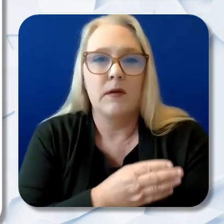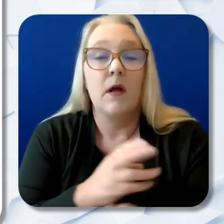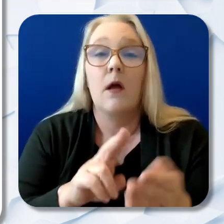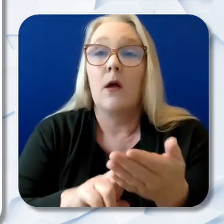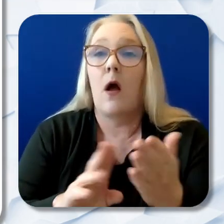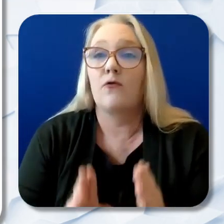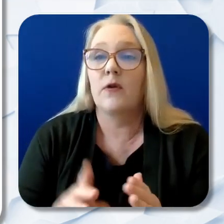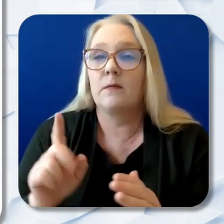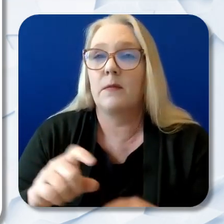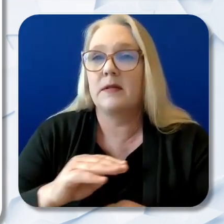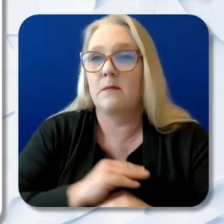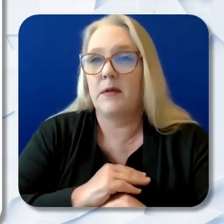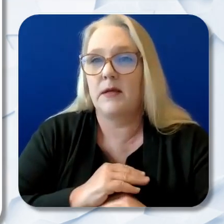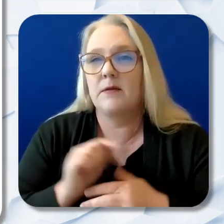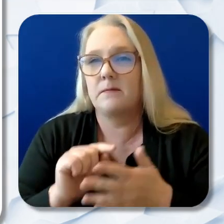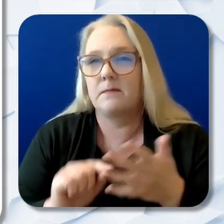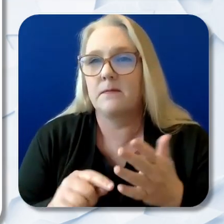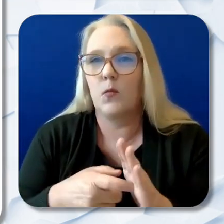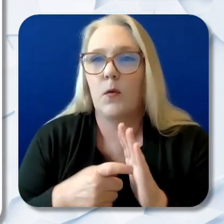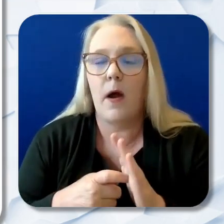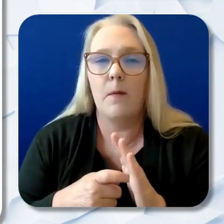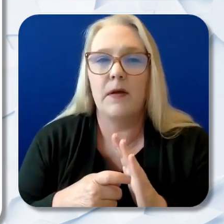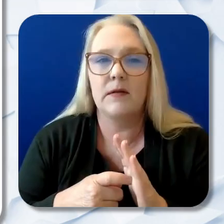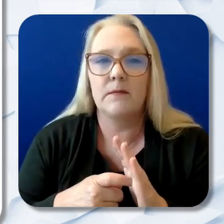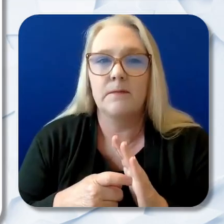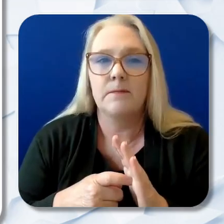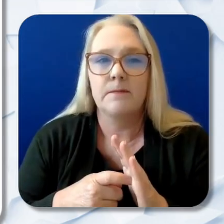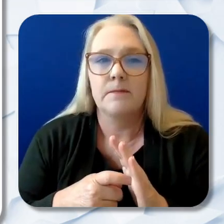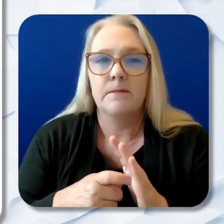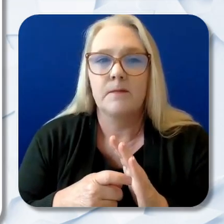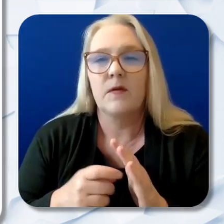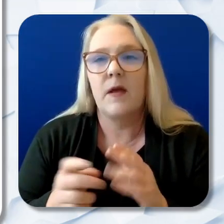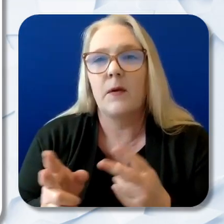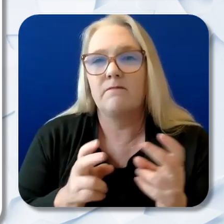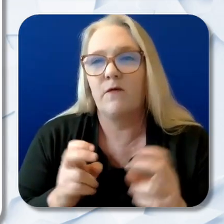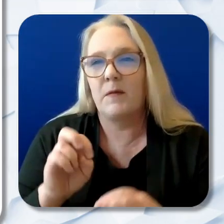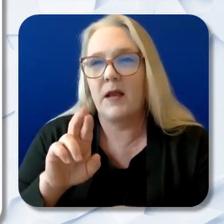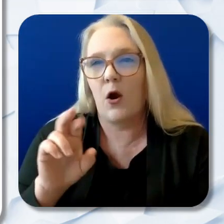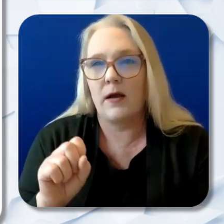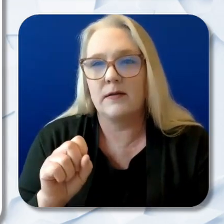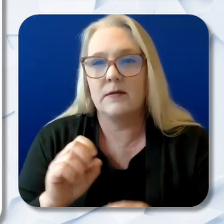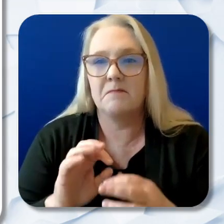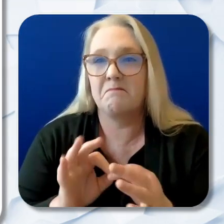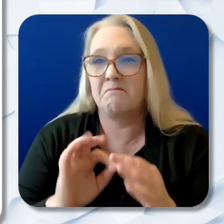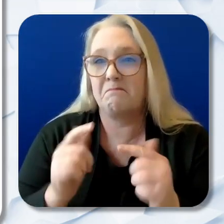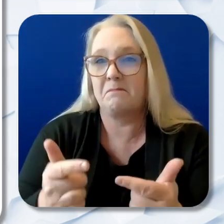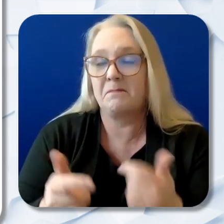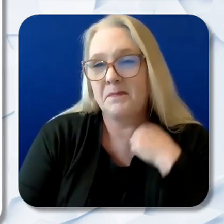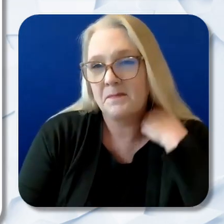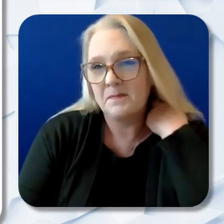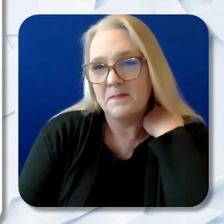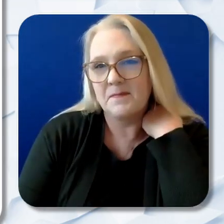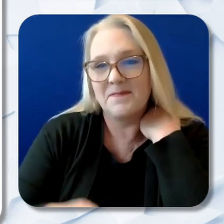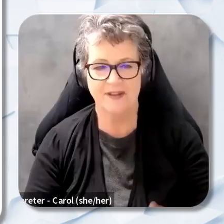contractors must meet the following requirements, which are preserved from the ERS. Contractors must provide